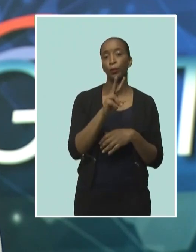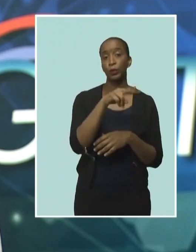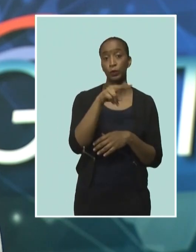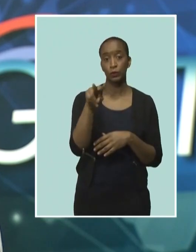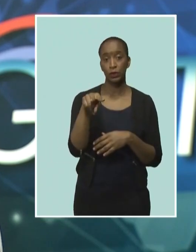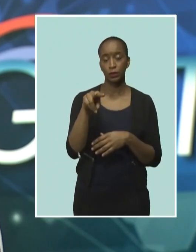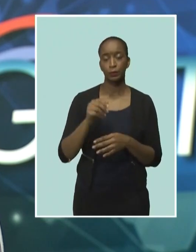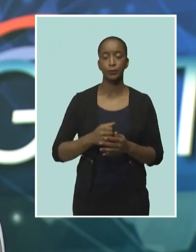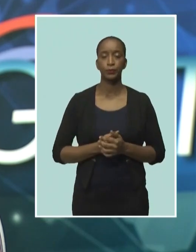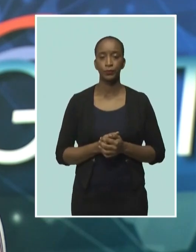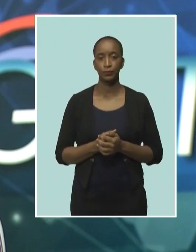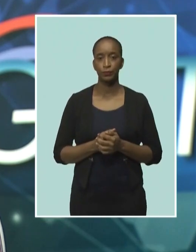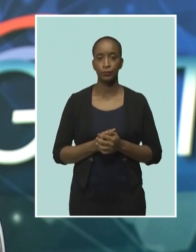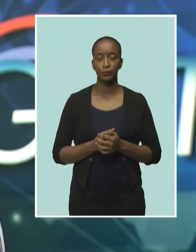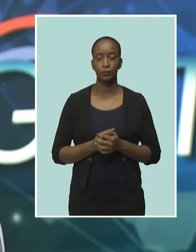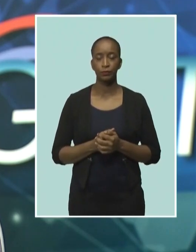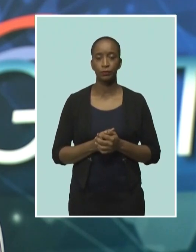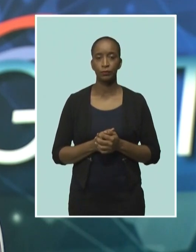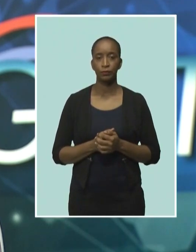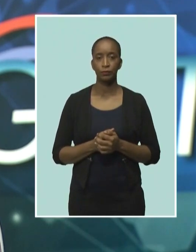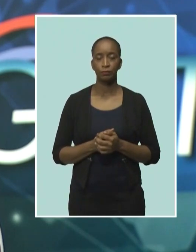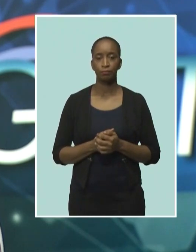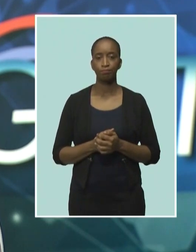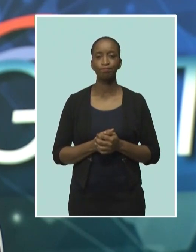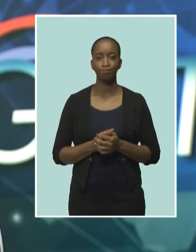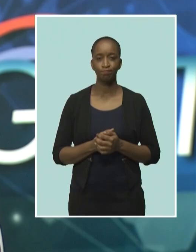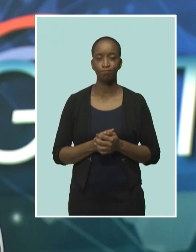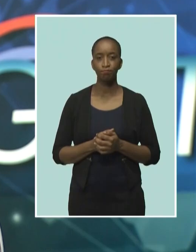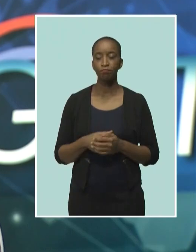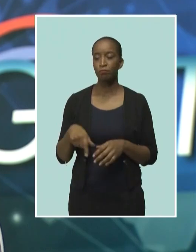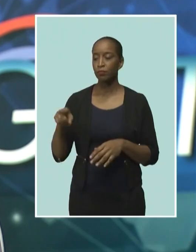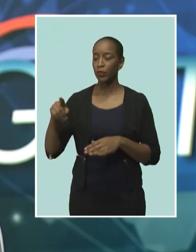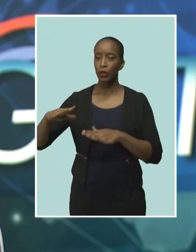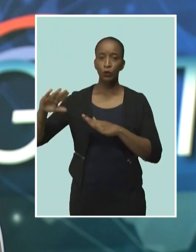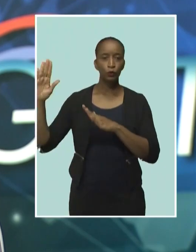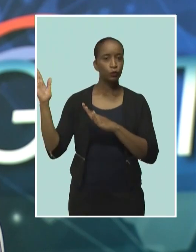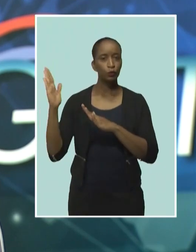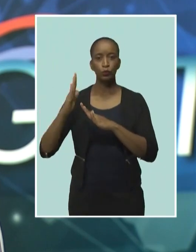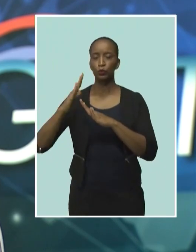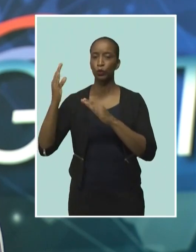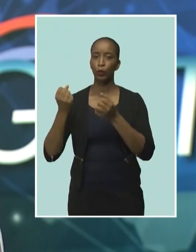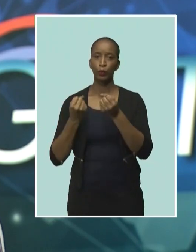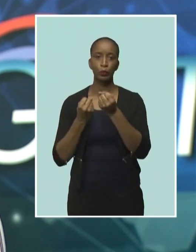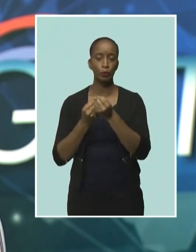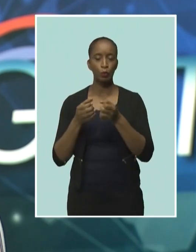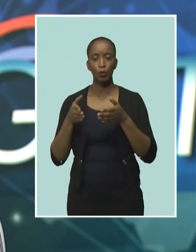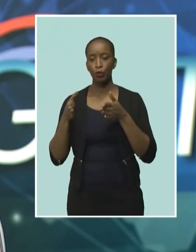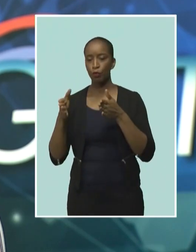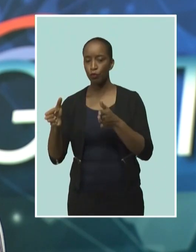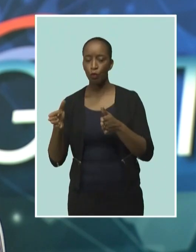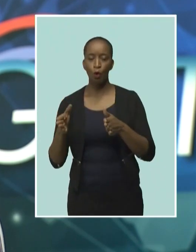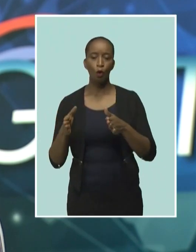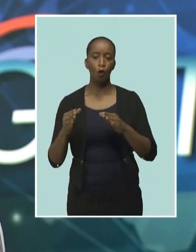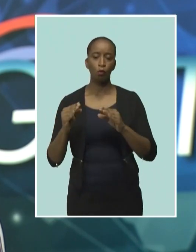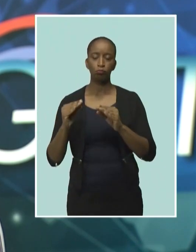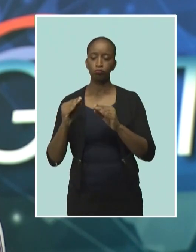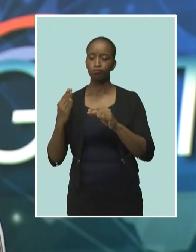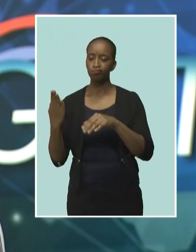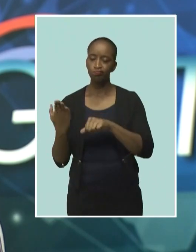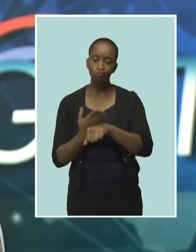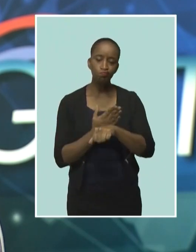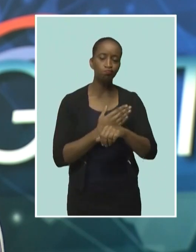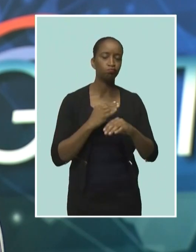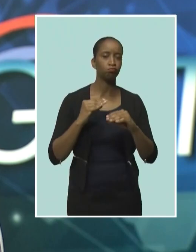22nd. Barbados has lost one of the lead contributors to its infrastructural development. The late acting Chief